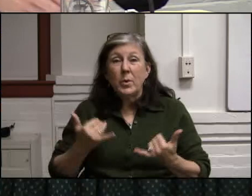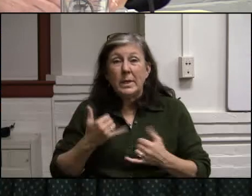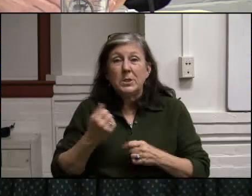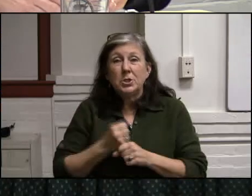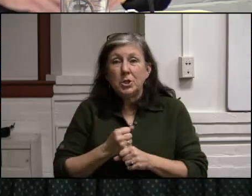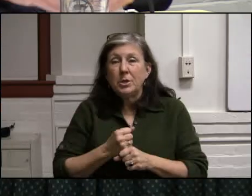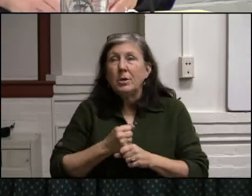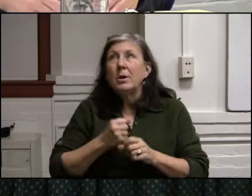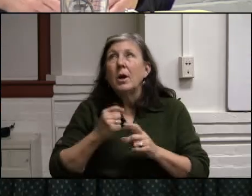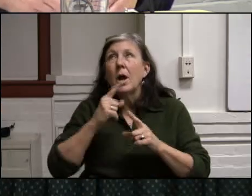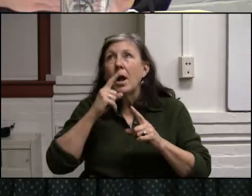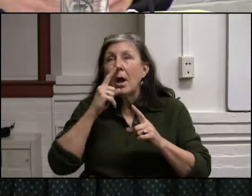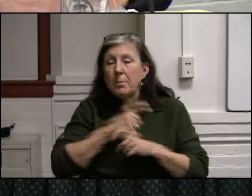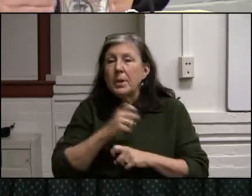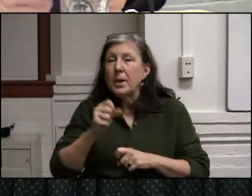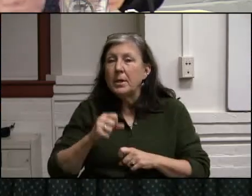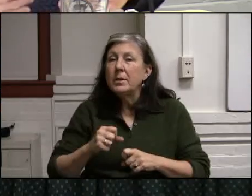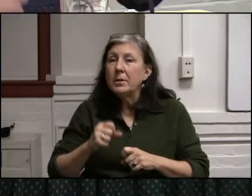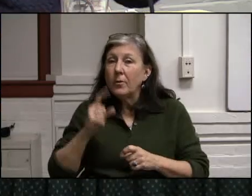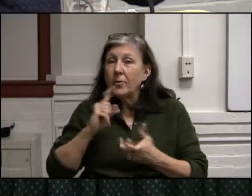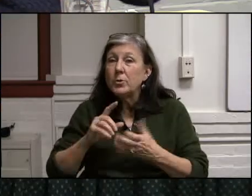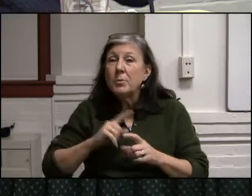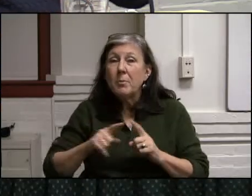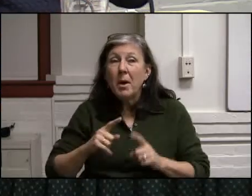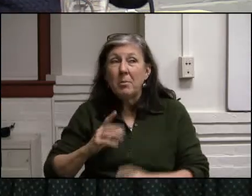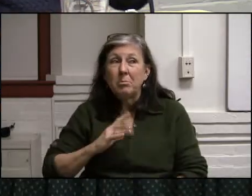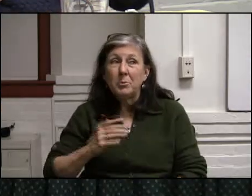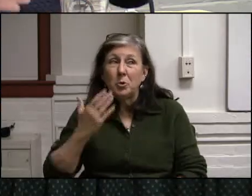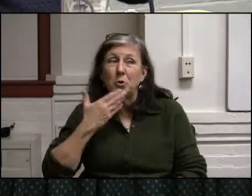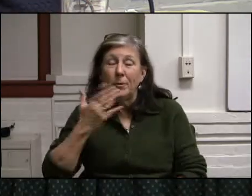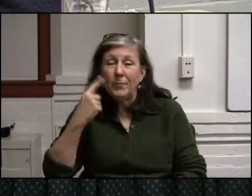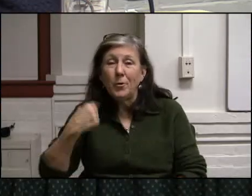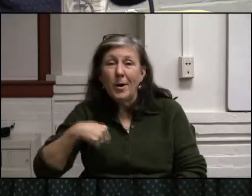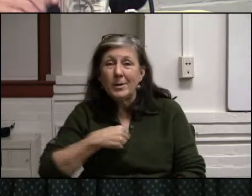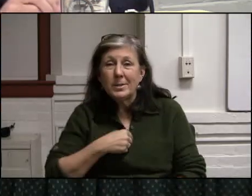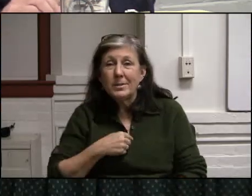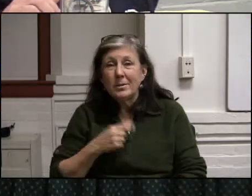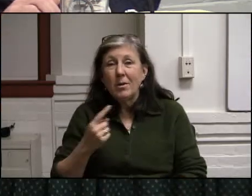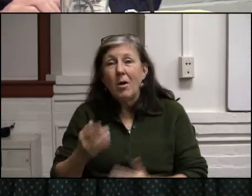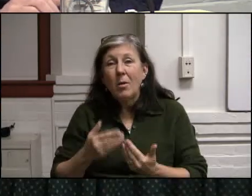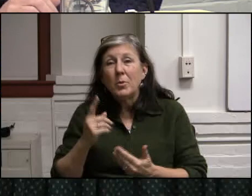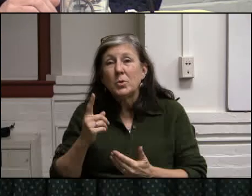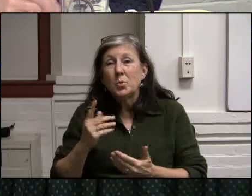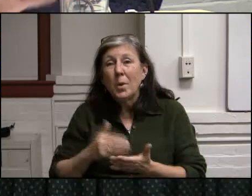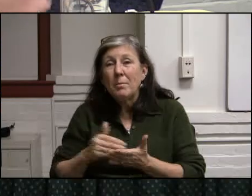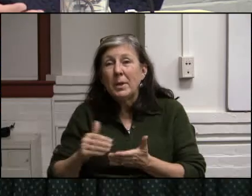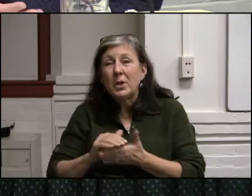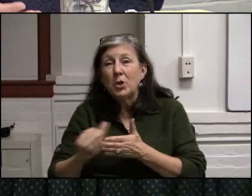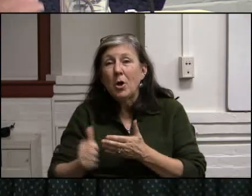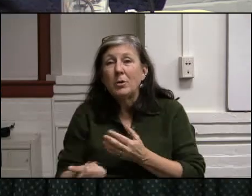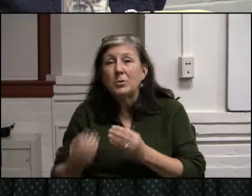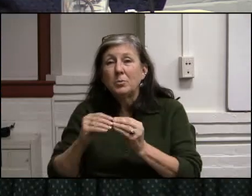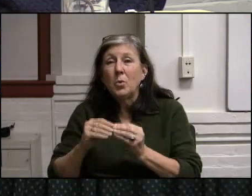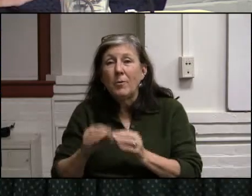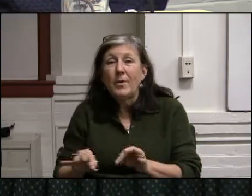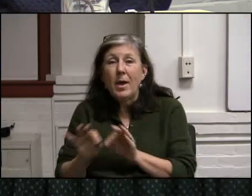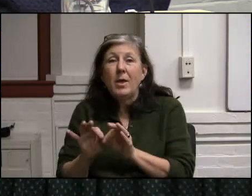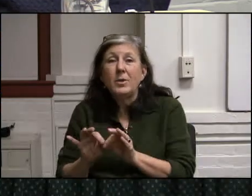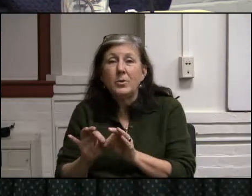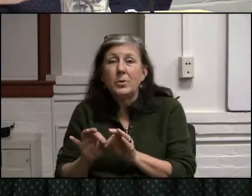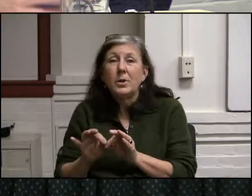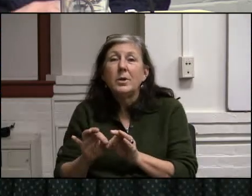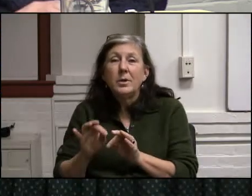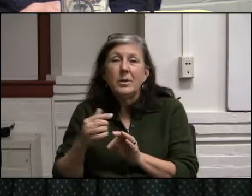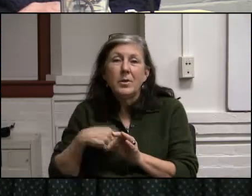it's very complicated and very confusing, but we end up in the good place of almost $1 million of additional value on the books for